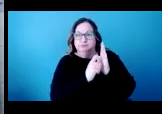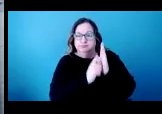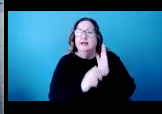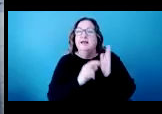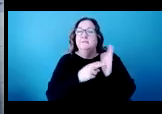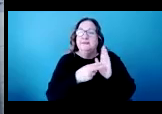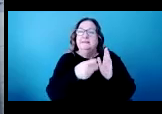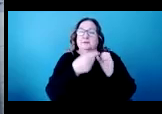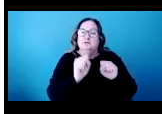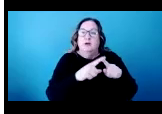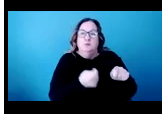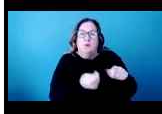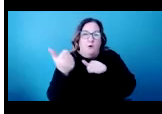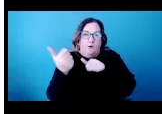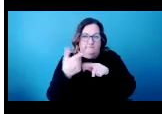life.